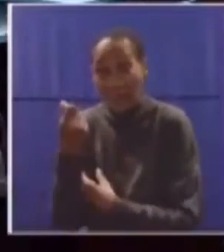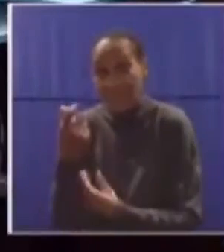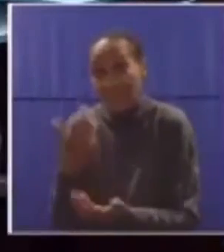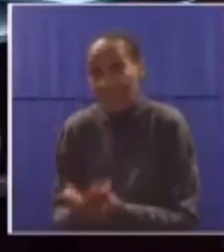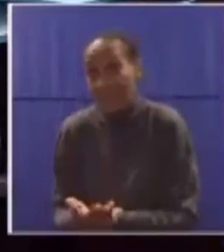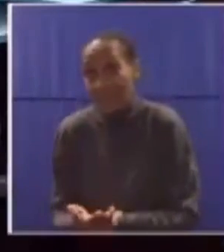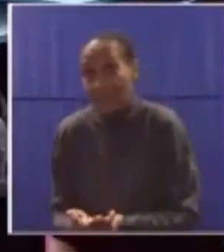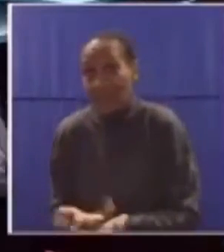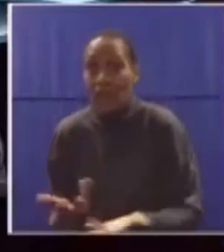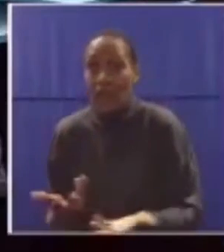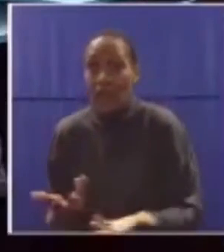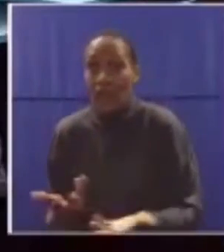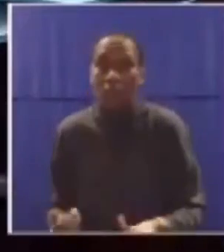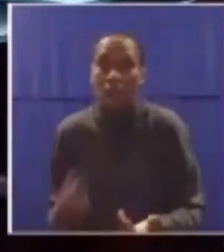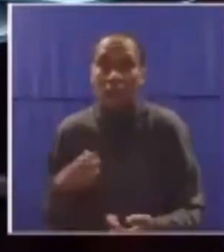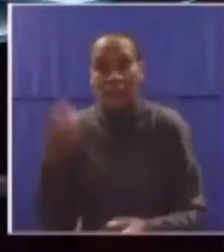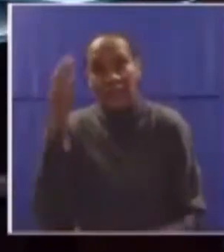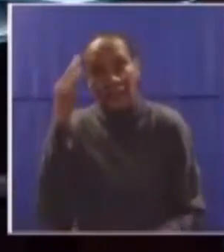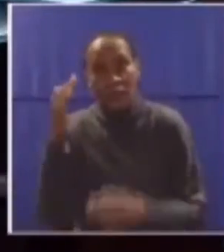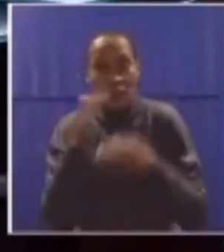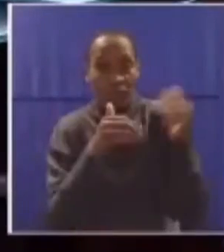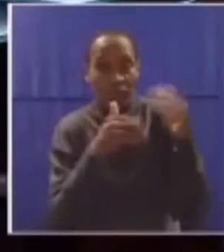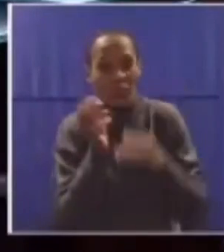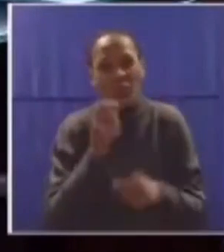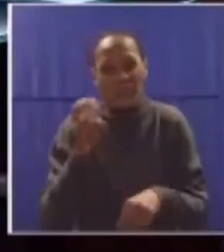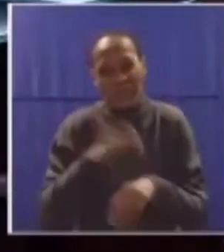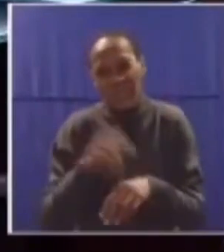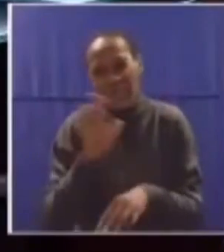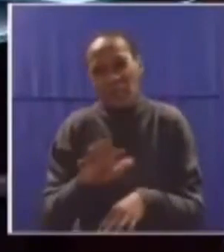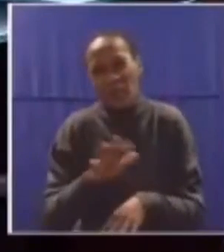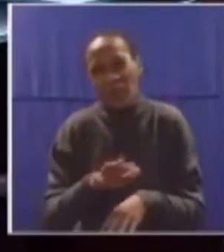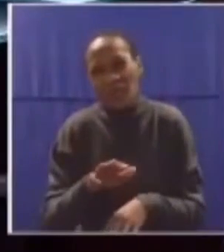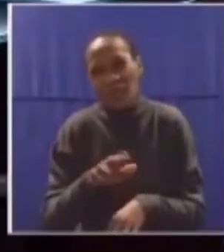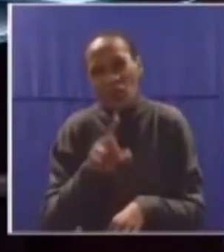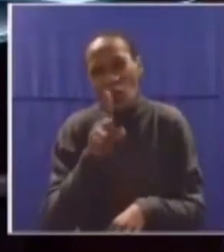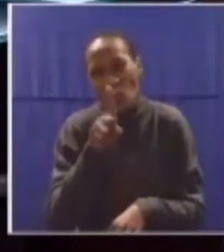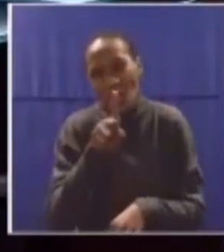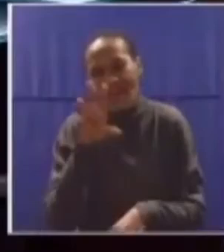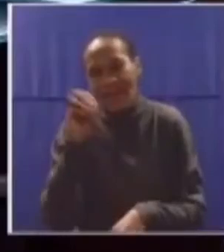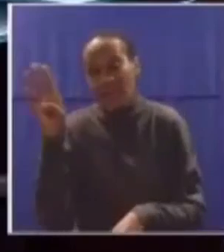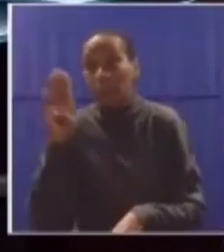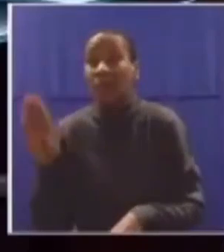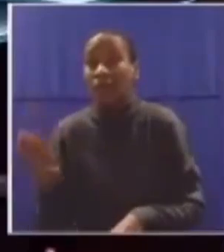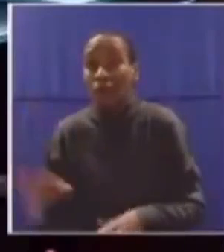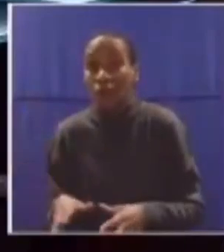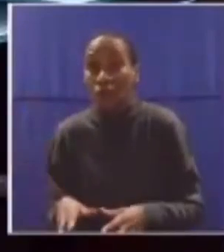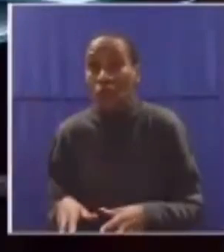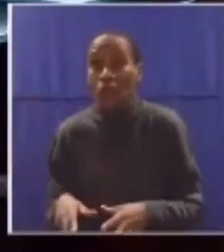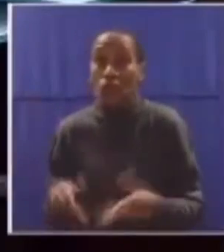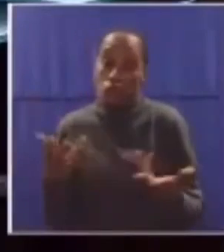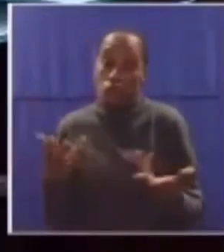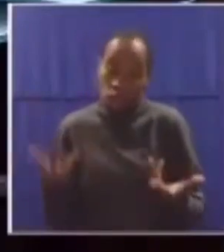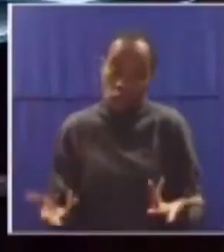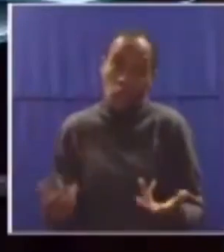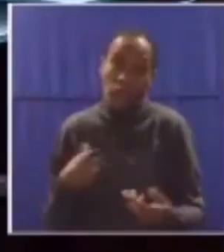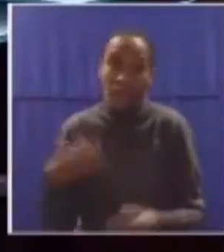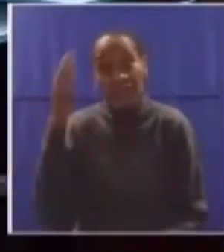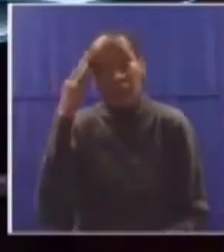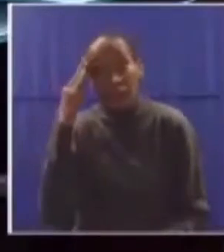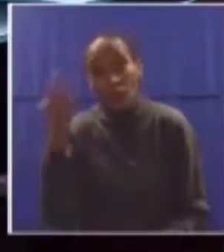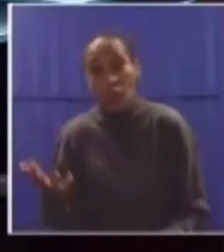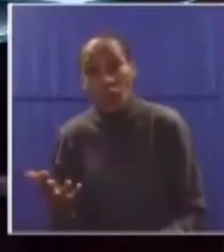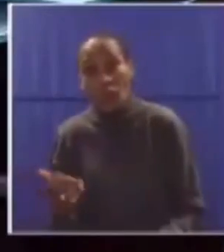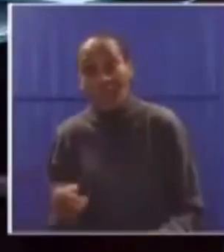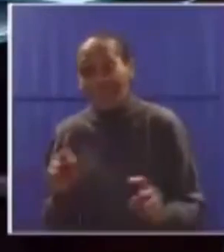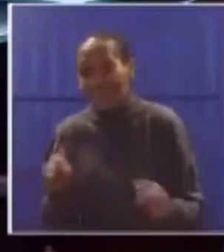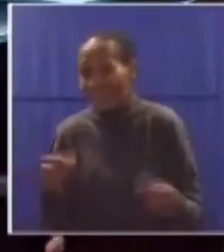on the Mincom budget, I know that for infrastructure, we need about 100 billion. And sitting on the Mincom budget, I know that it's